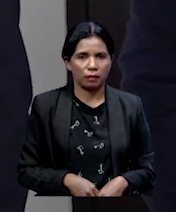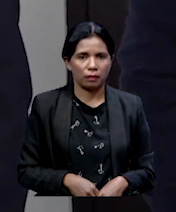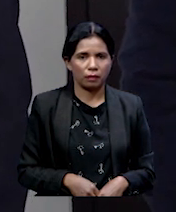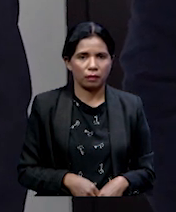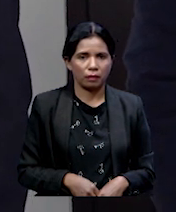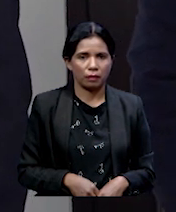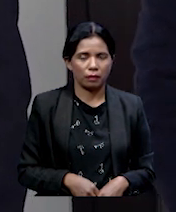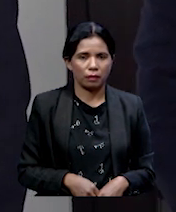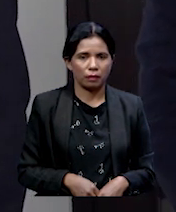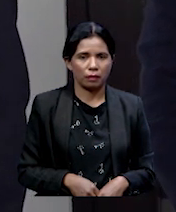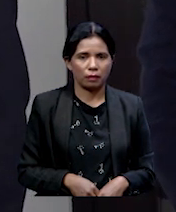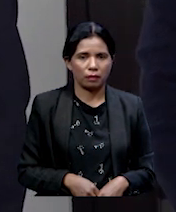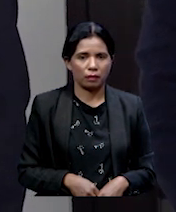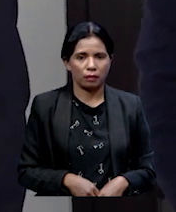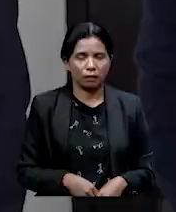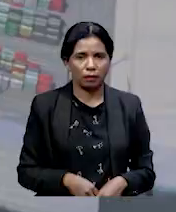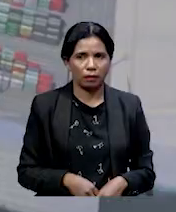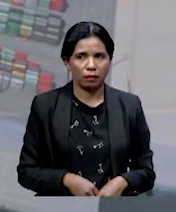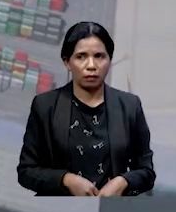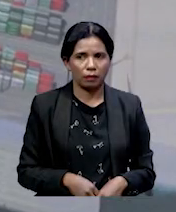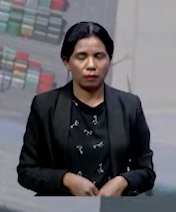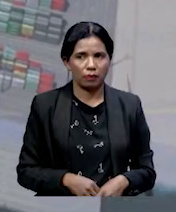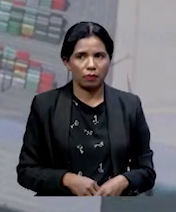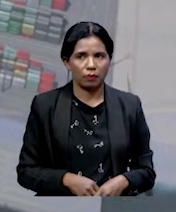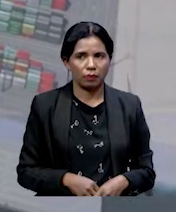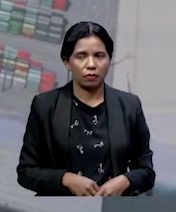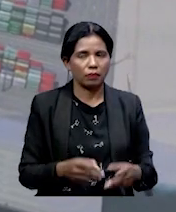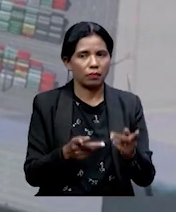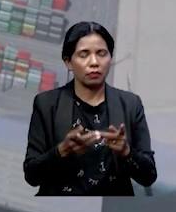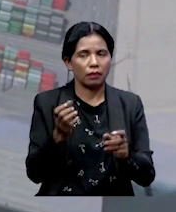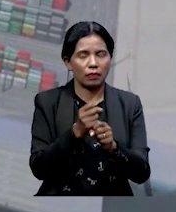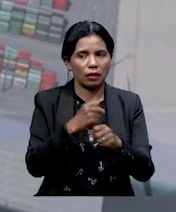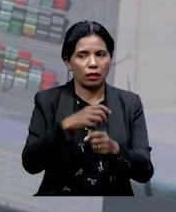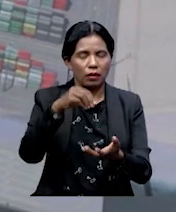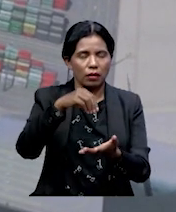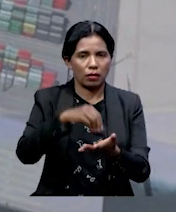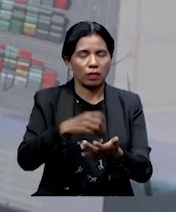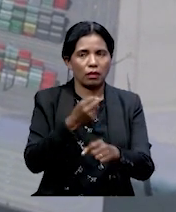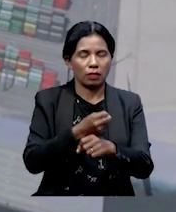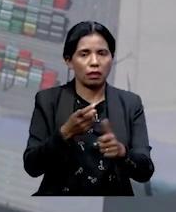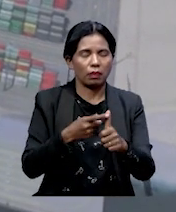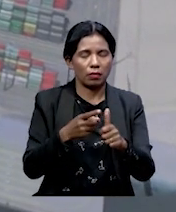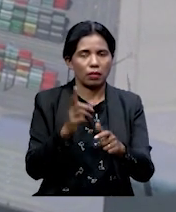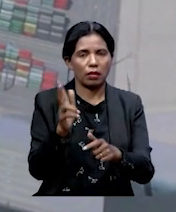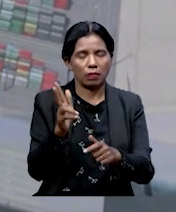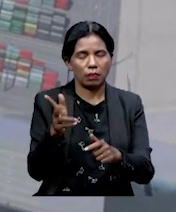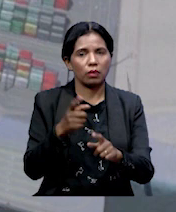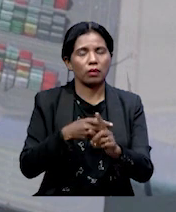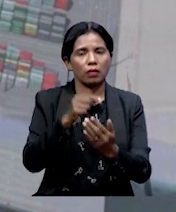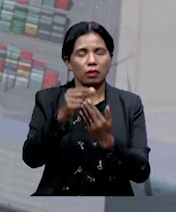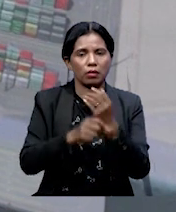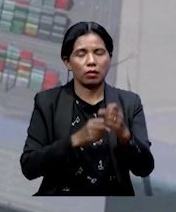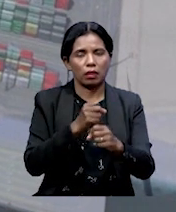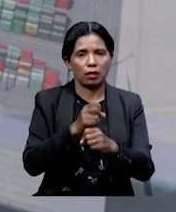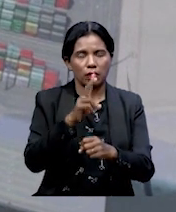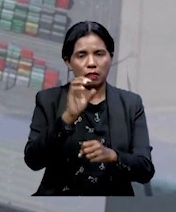100,000 containers per year. Portu refere lansa fatuk dahulu ki halaran tolu nulu fulan agosto tine ring rua sanu resing